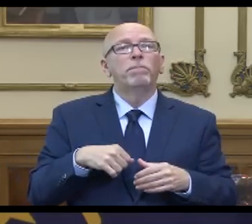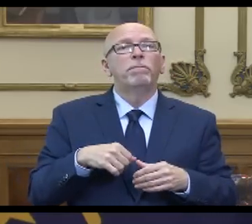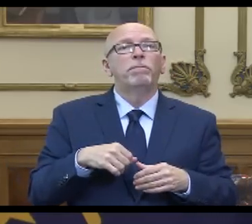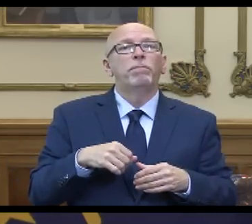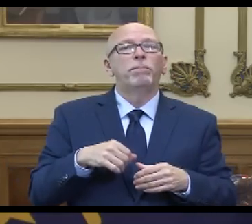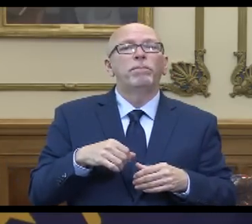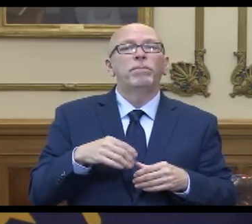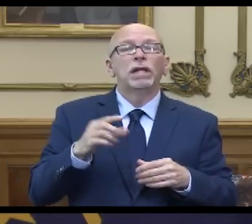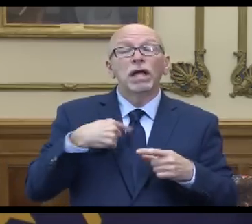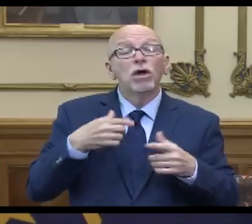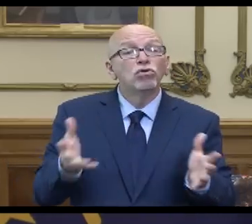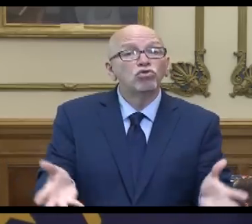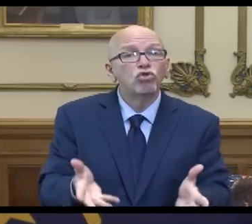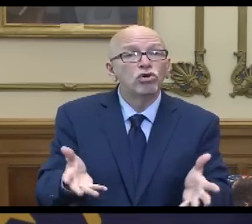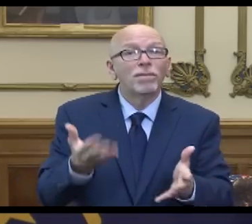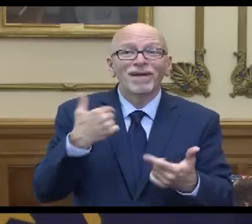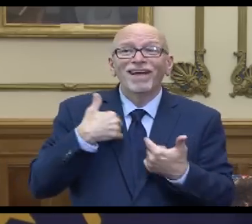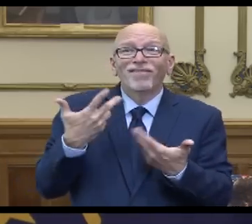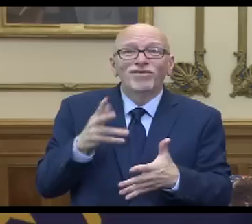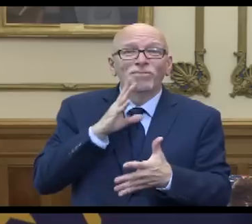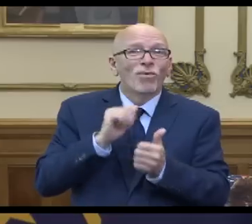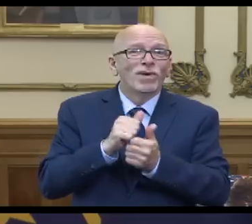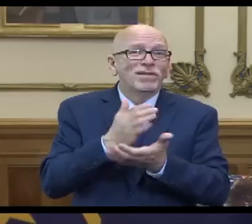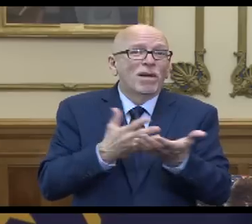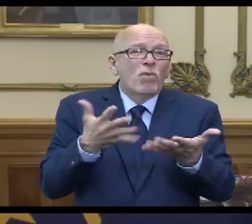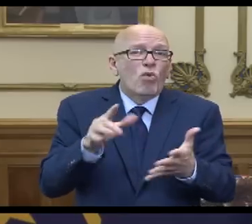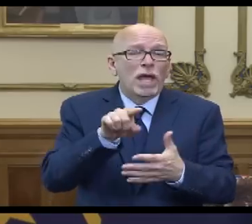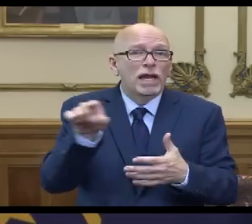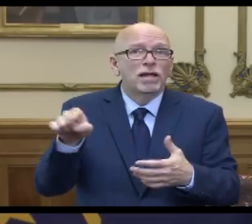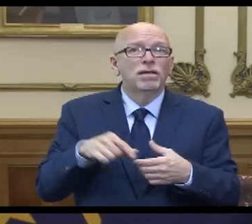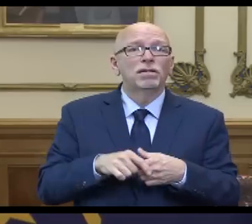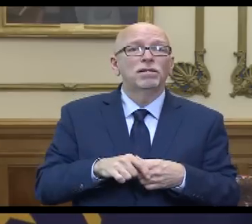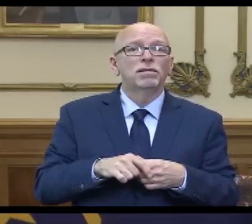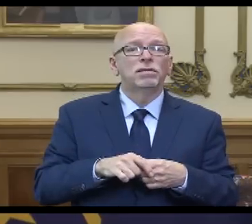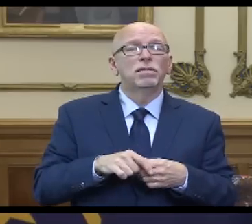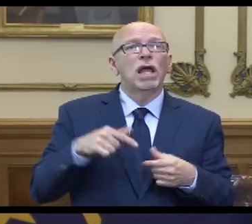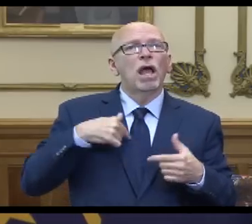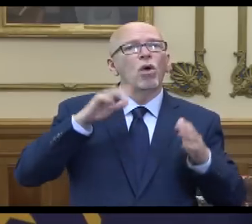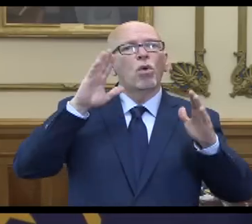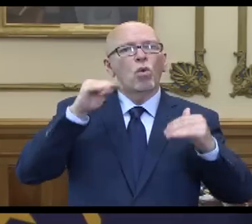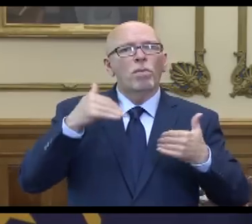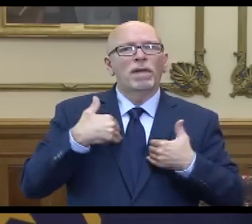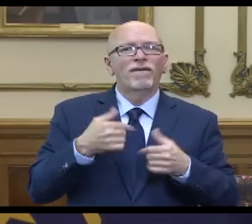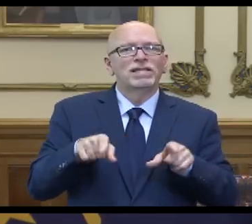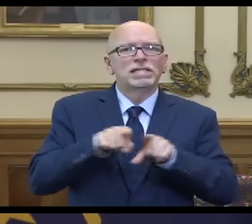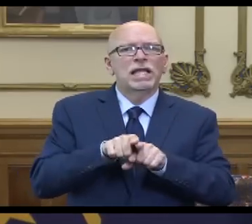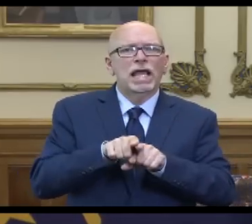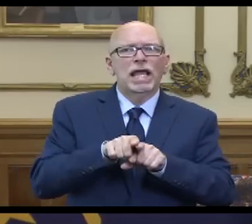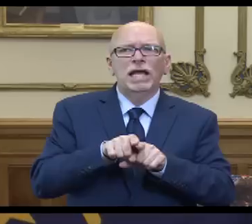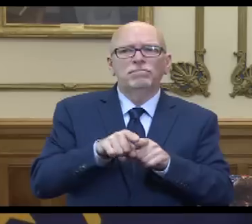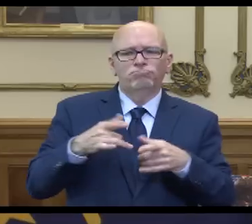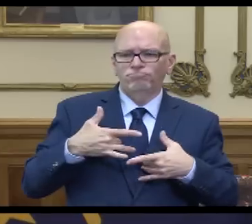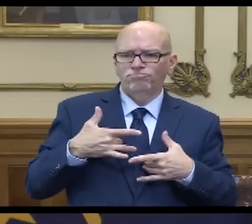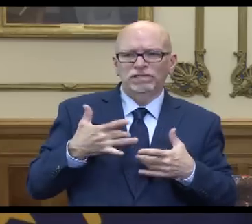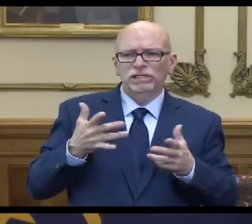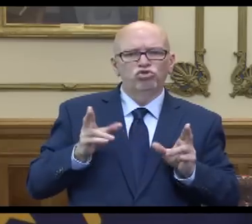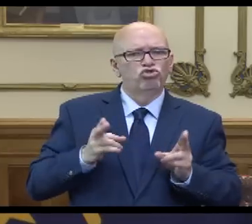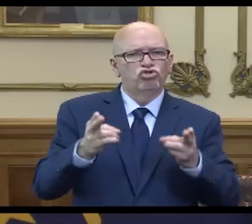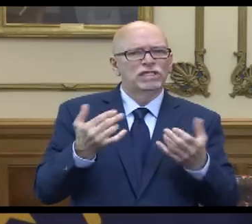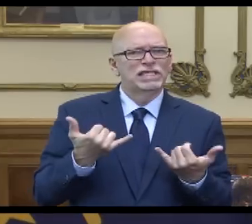and I'm encouraged because I've spoken to some already, that there is that same fierce urgency of